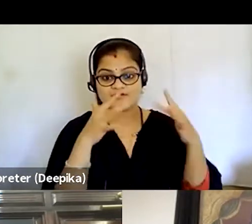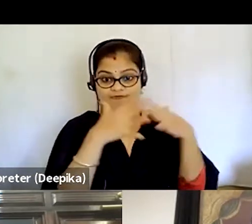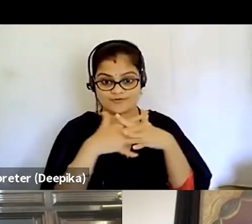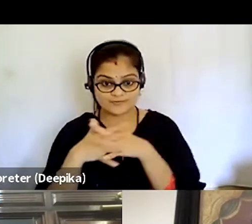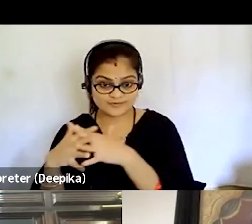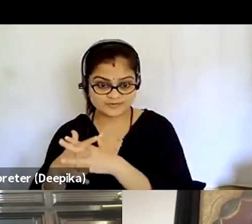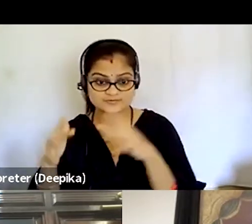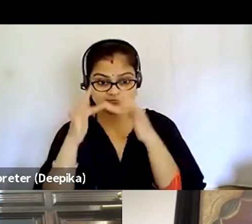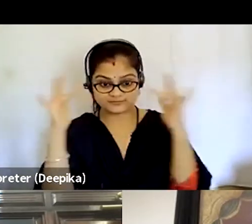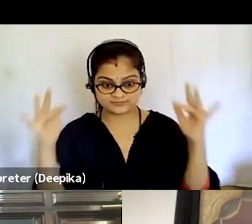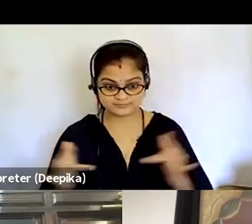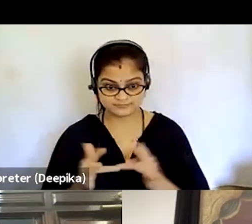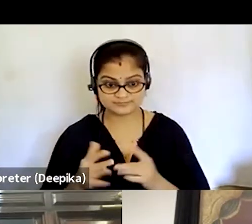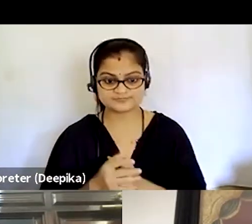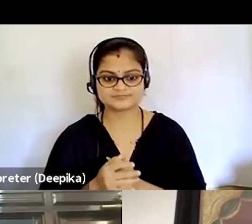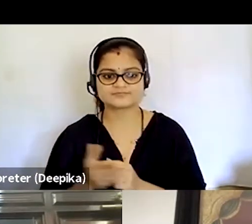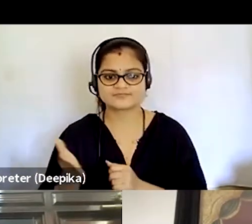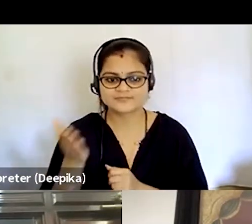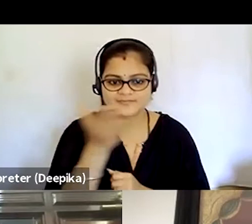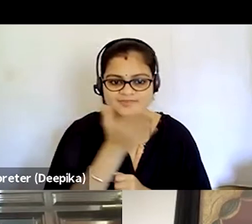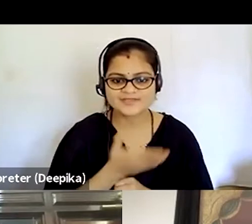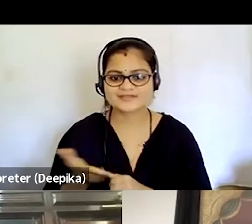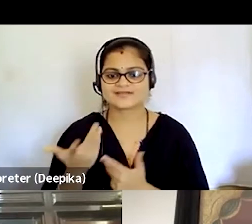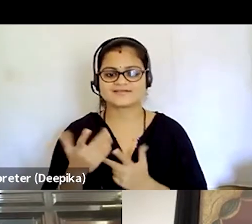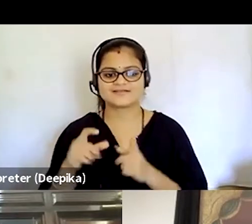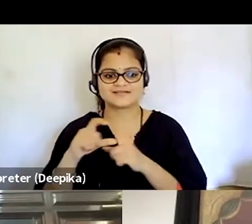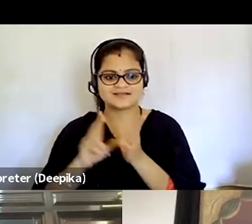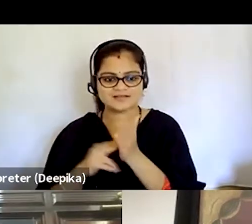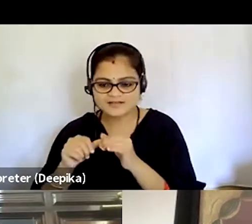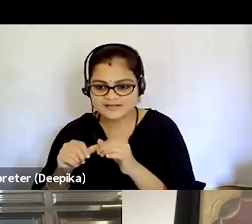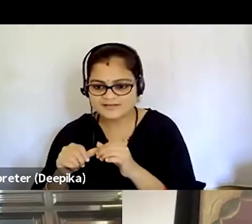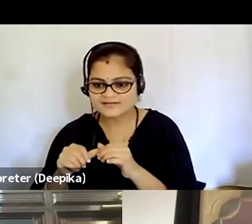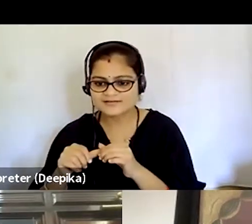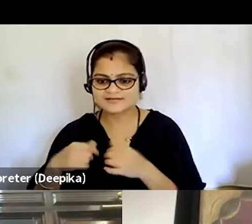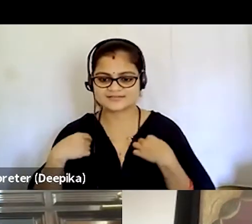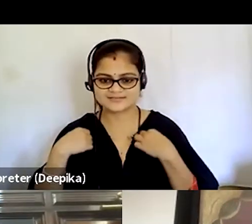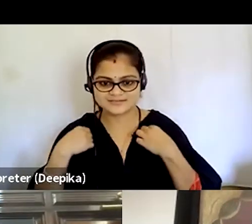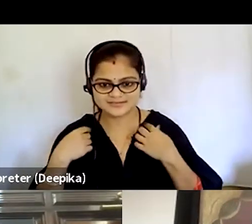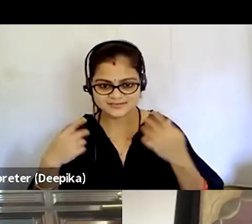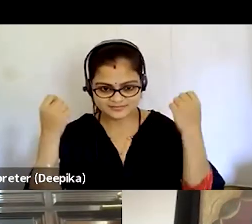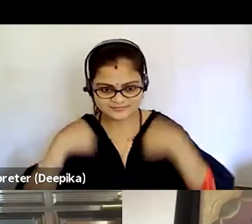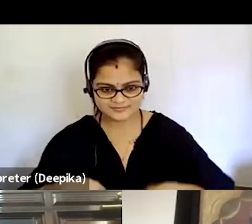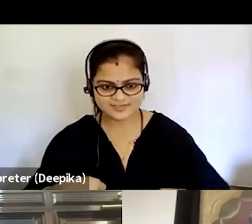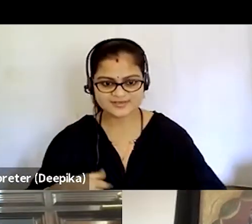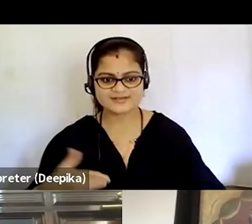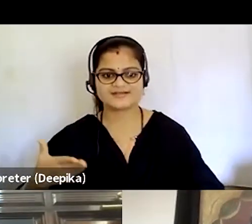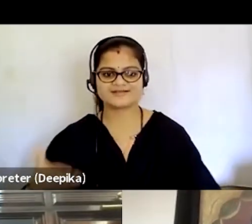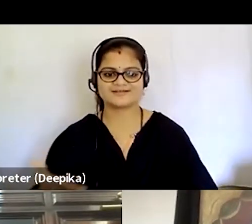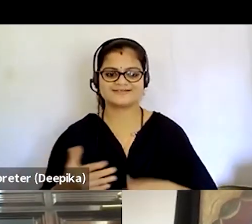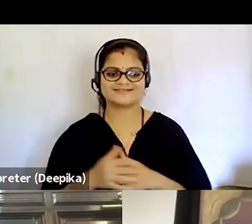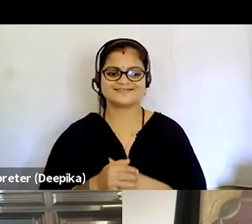their private jet, they all are wearing our DNA shirts. And it's a picture from Bangalore that they put on their official website.